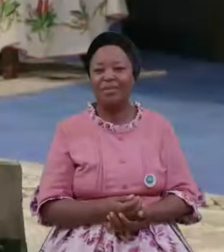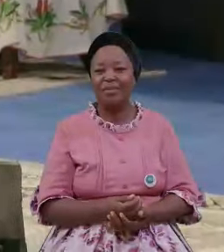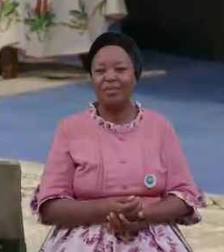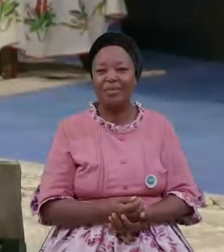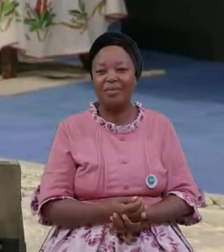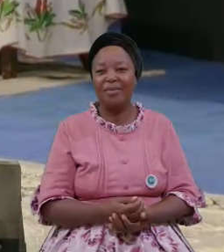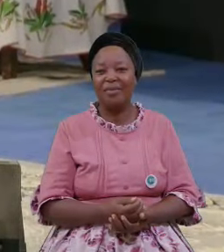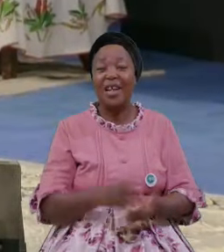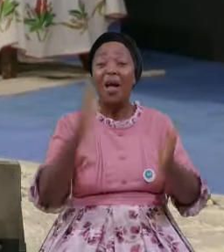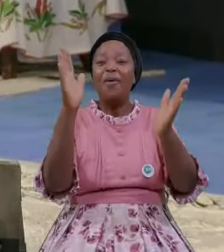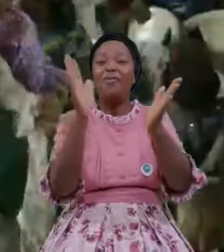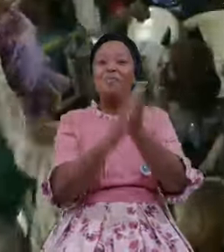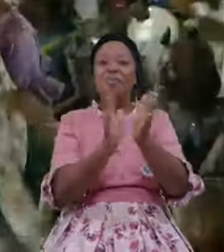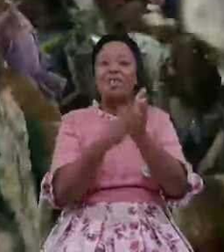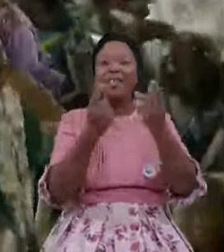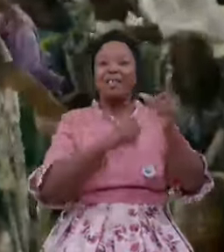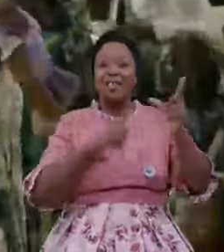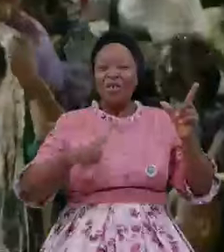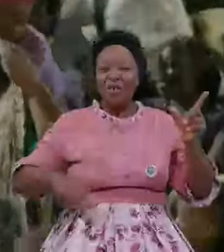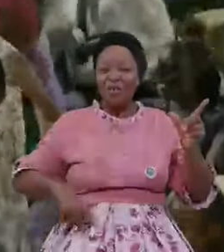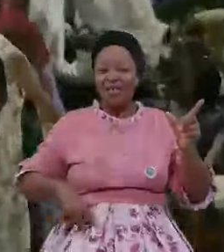Praise the Lord.